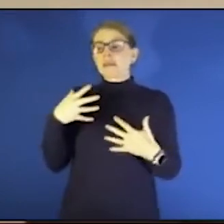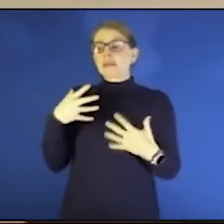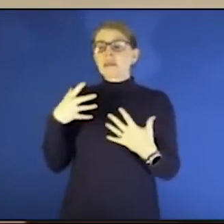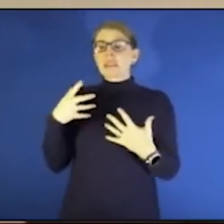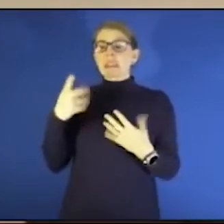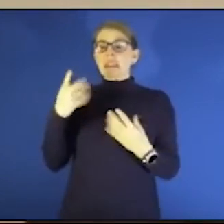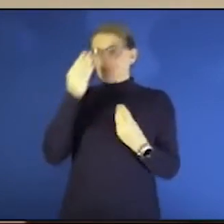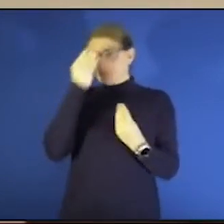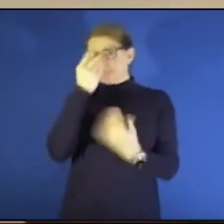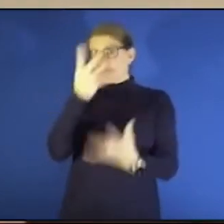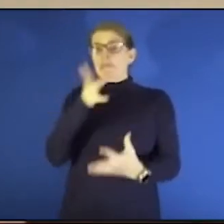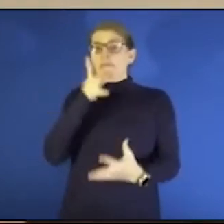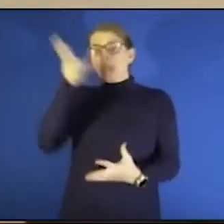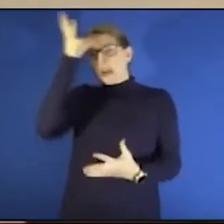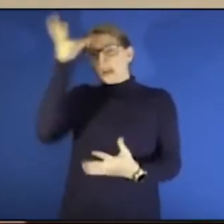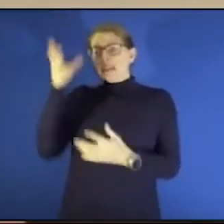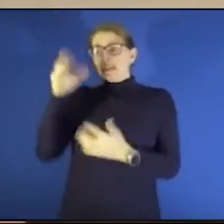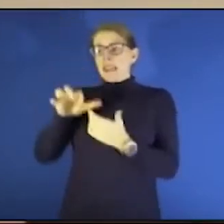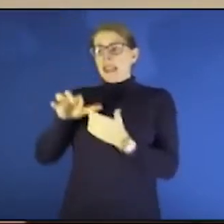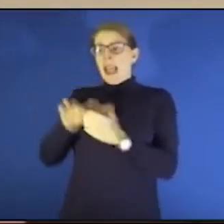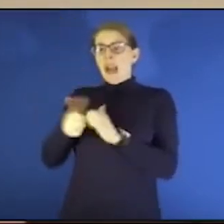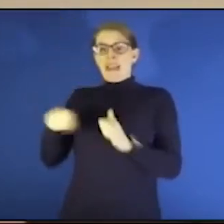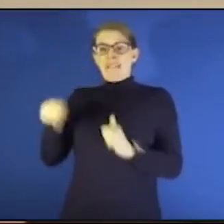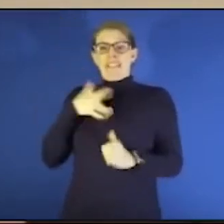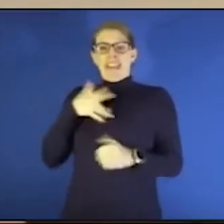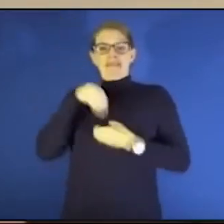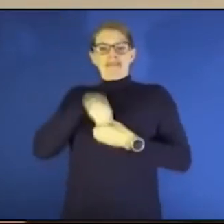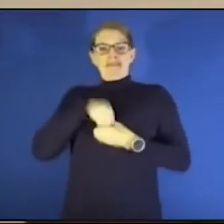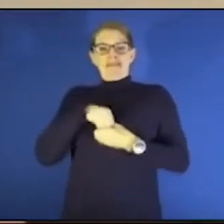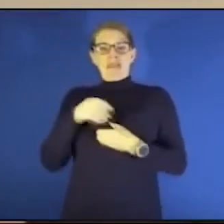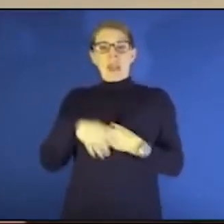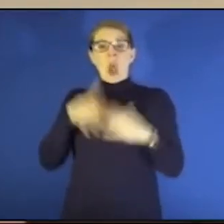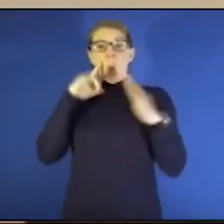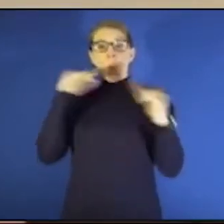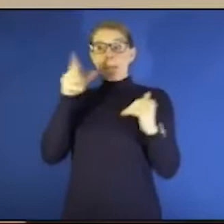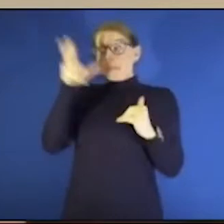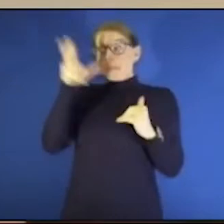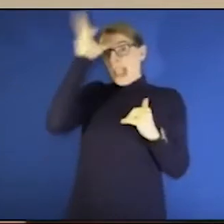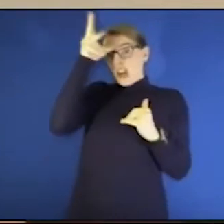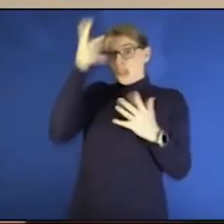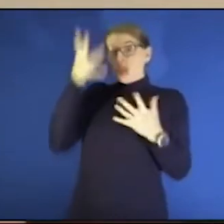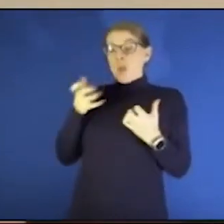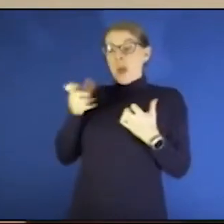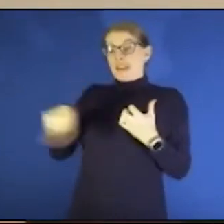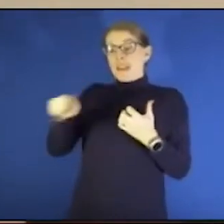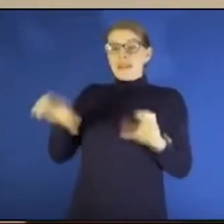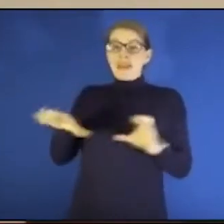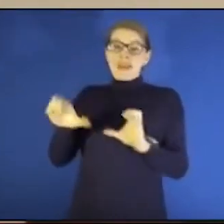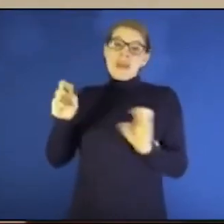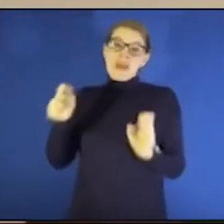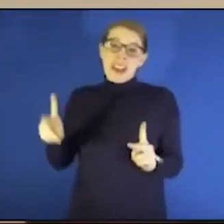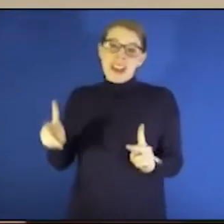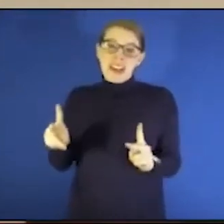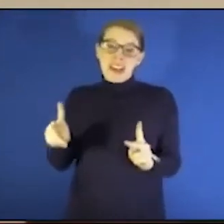So doing everything you can to have that open conversation. The hope is as parents, we want them to be doing okay. So oftentimes we'll phrase those questions or